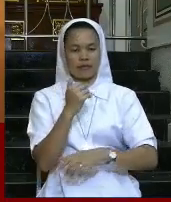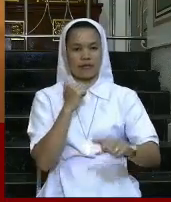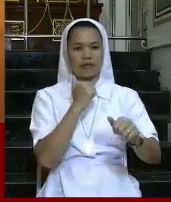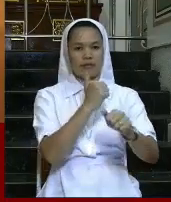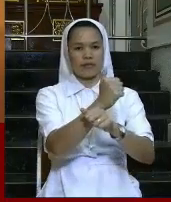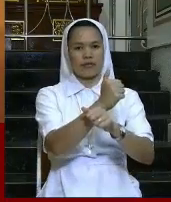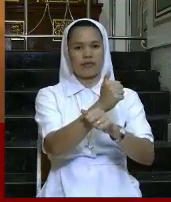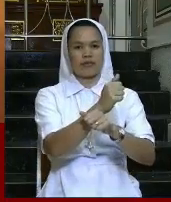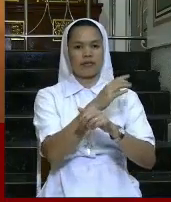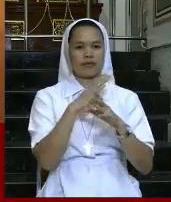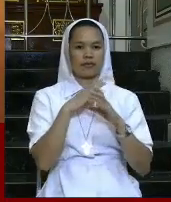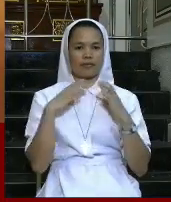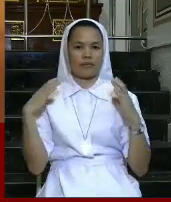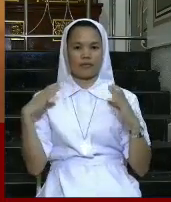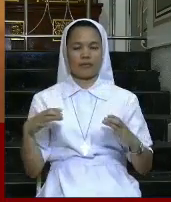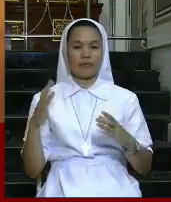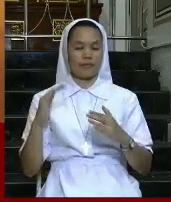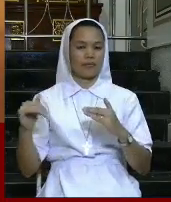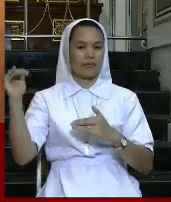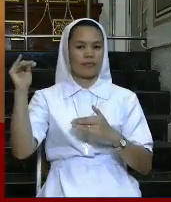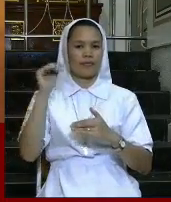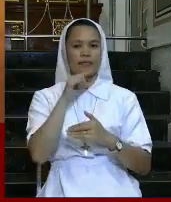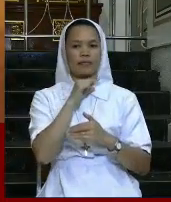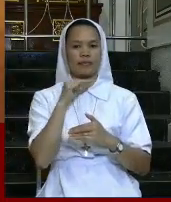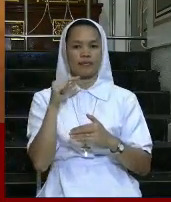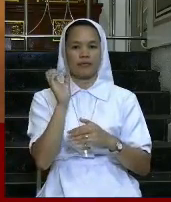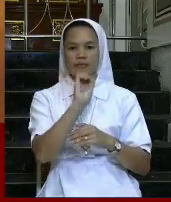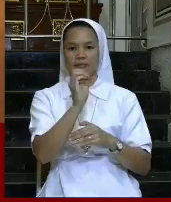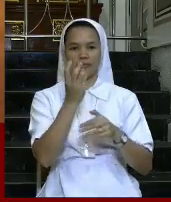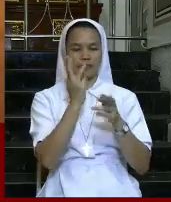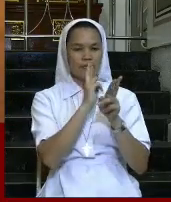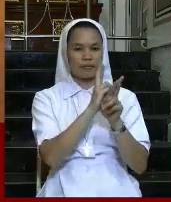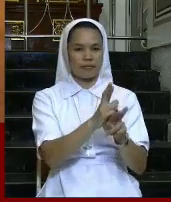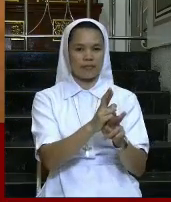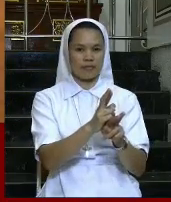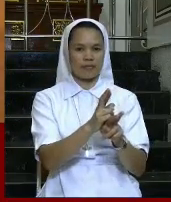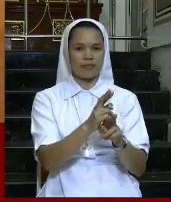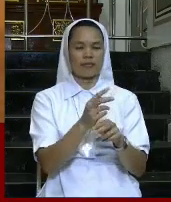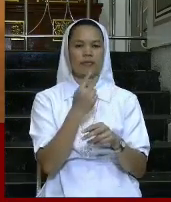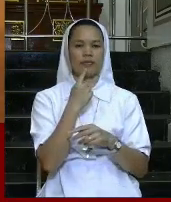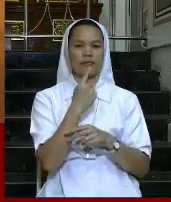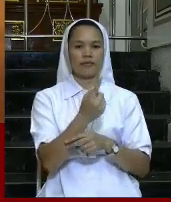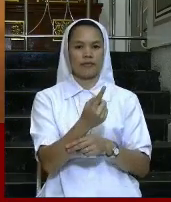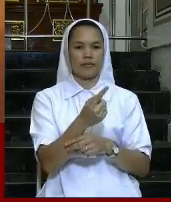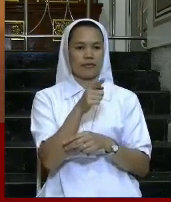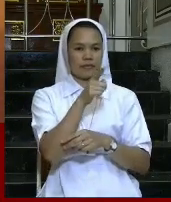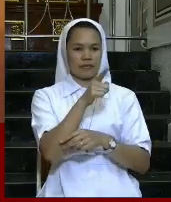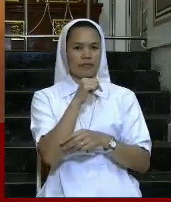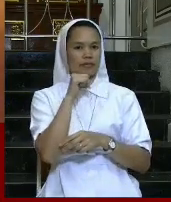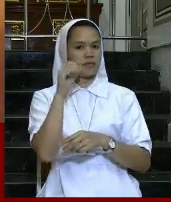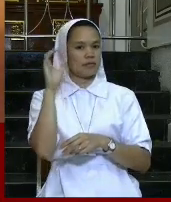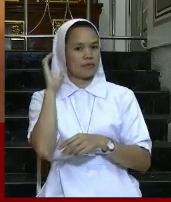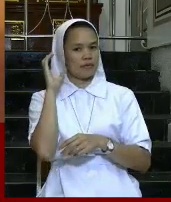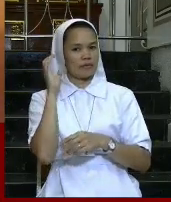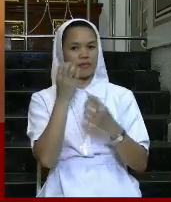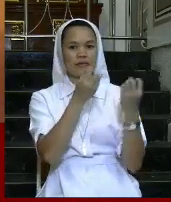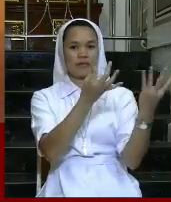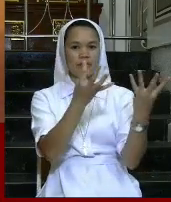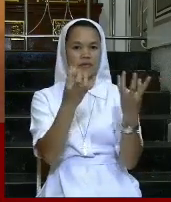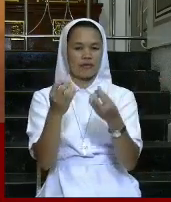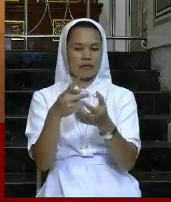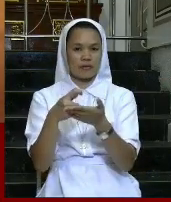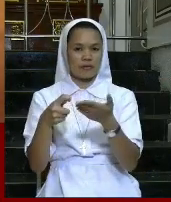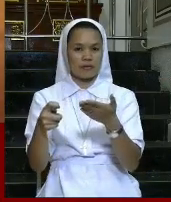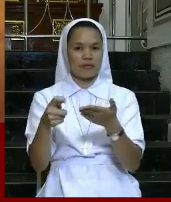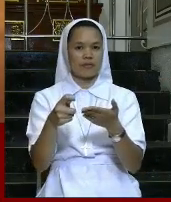chief priests and elders, he made no answer. Then Pilate said to him, do you not hear how many things they